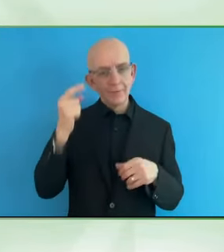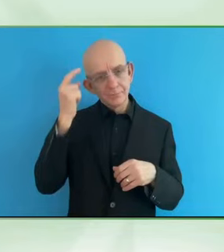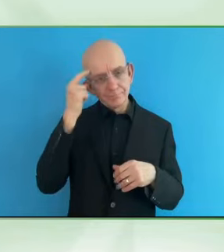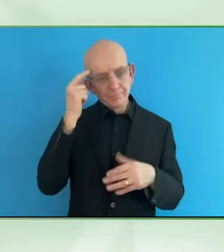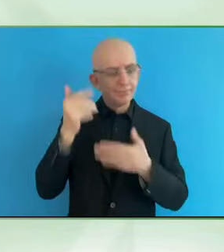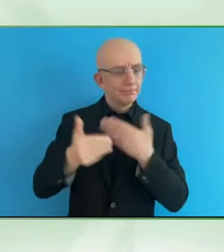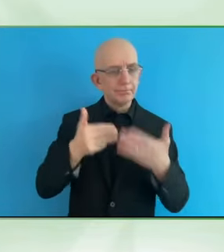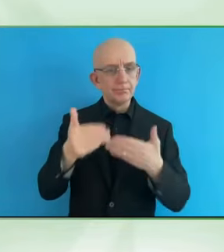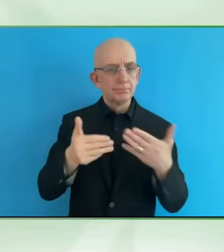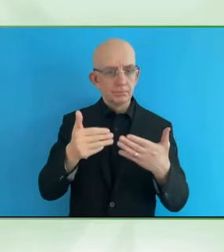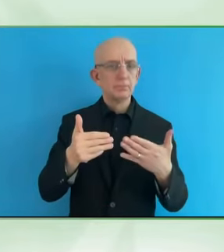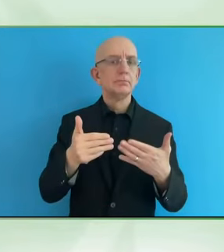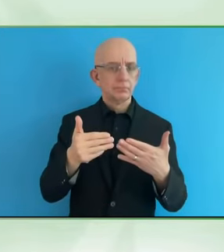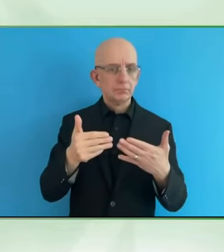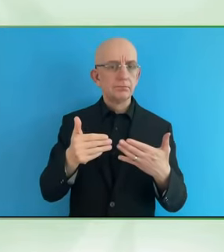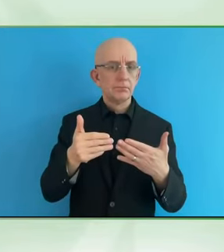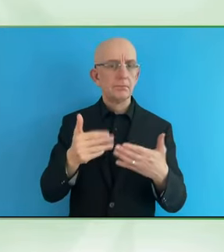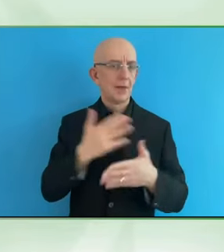world as well.